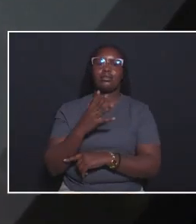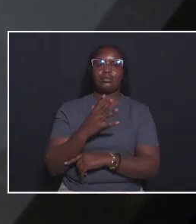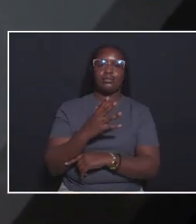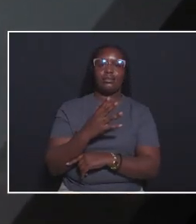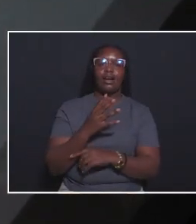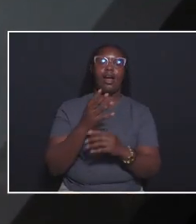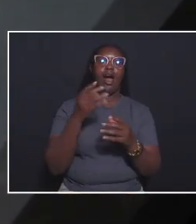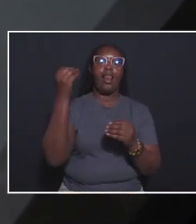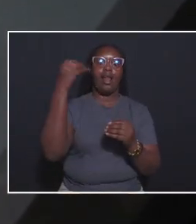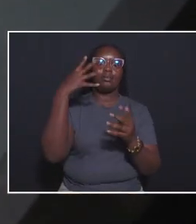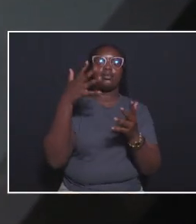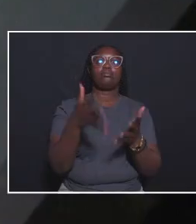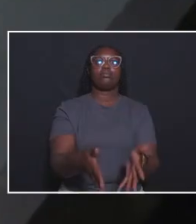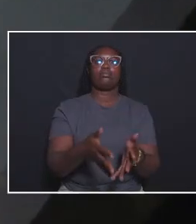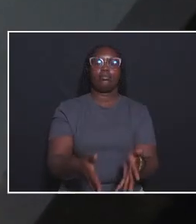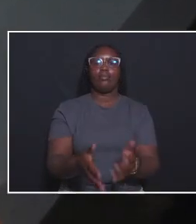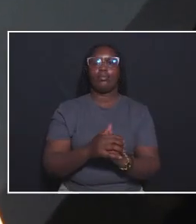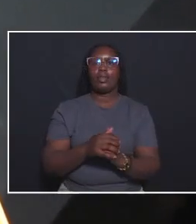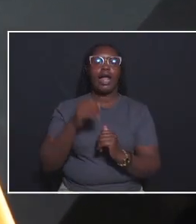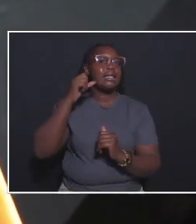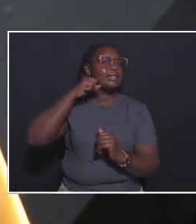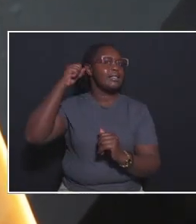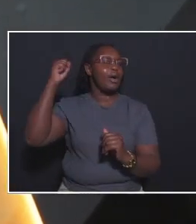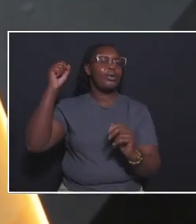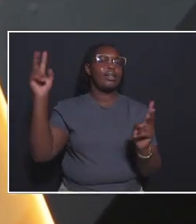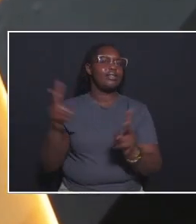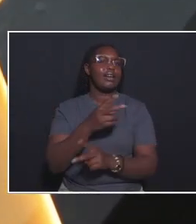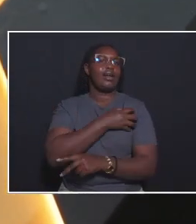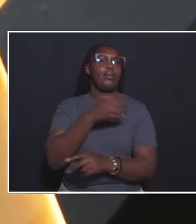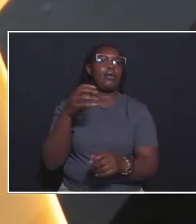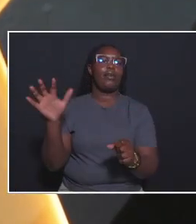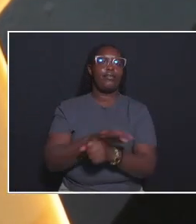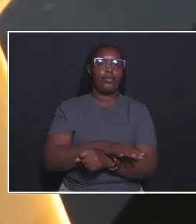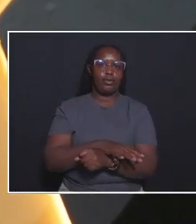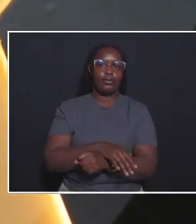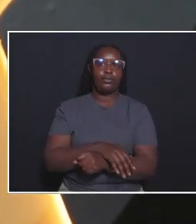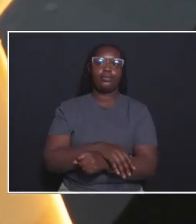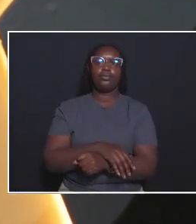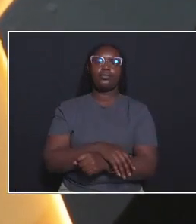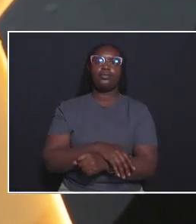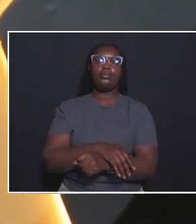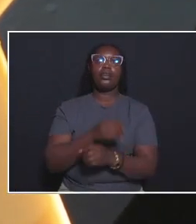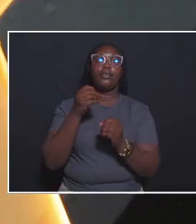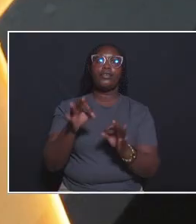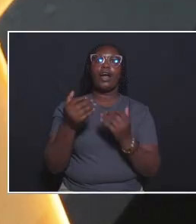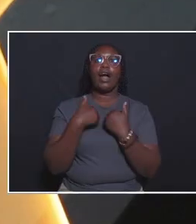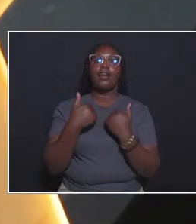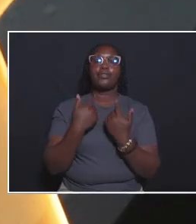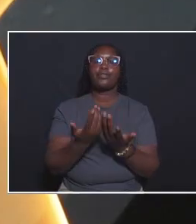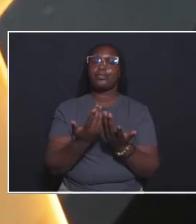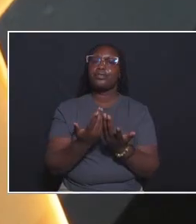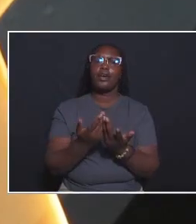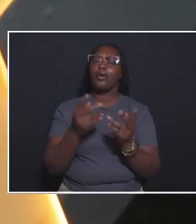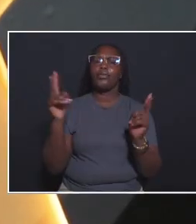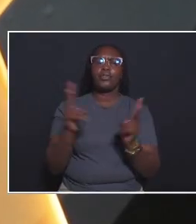light. Sound is so powerful. You guys, if people knew how powerful sound was, this place would be very